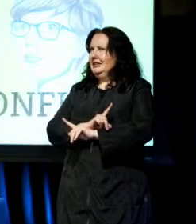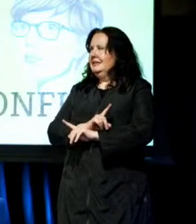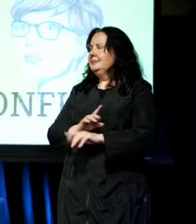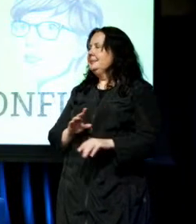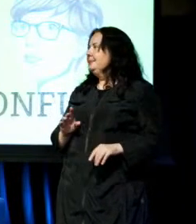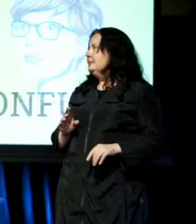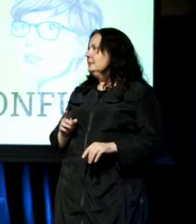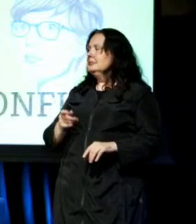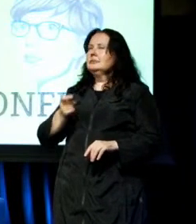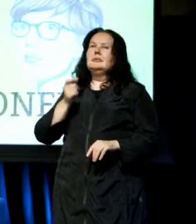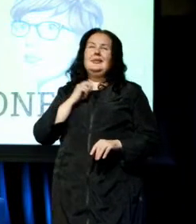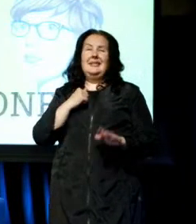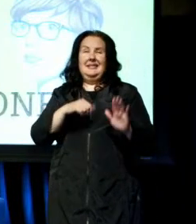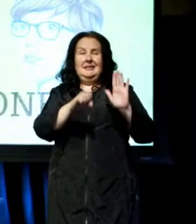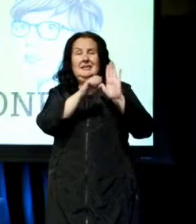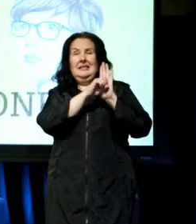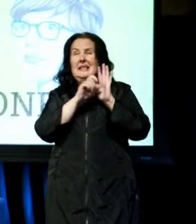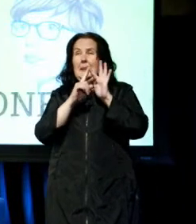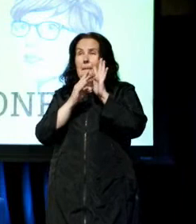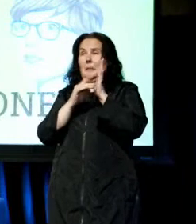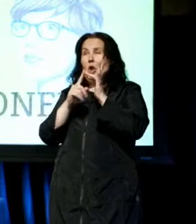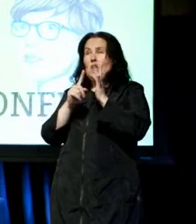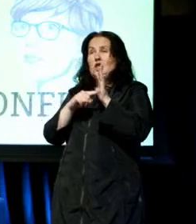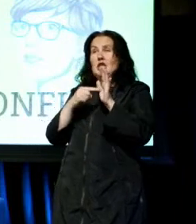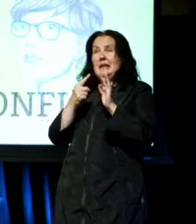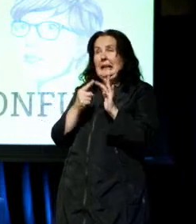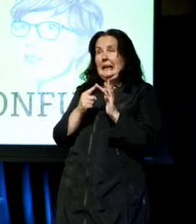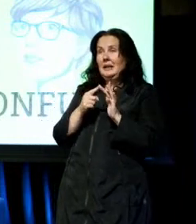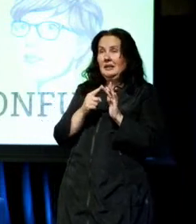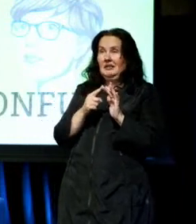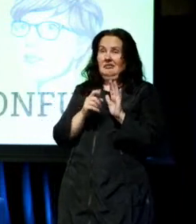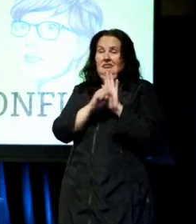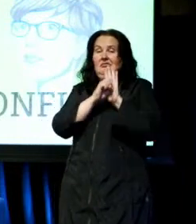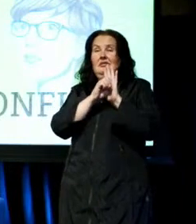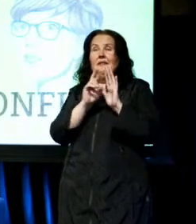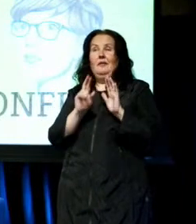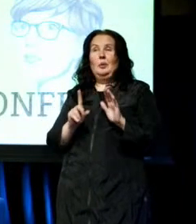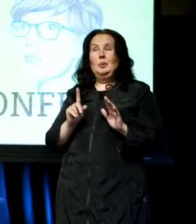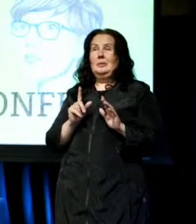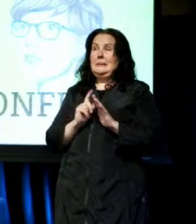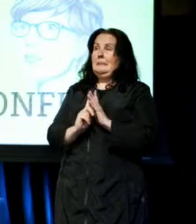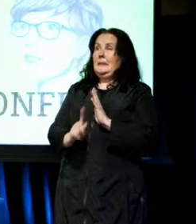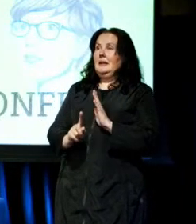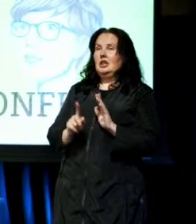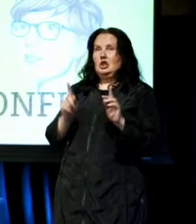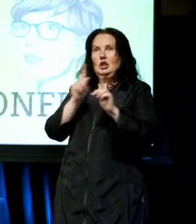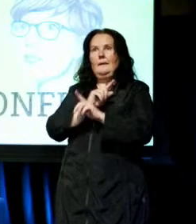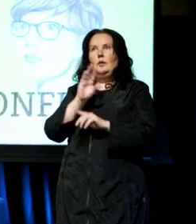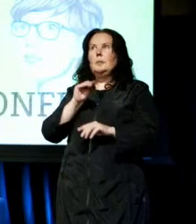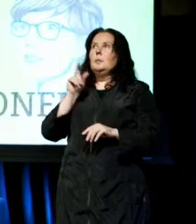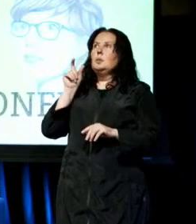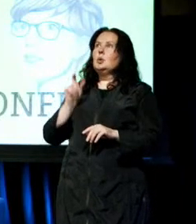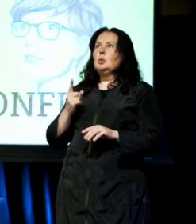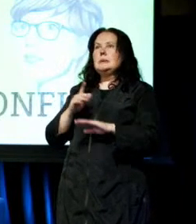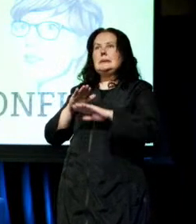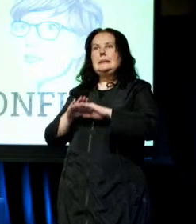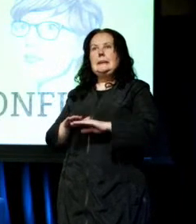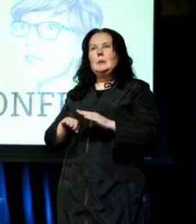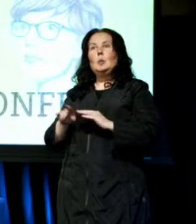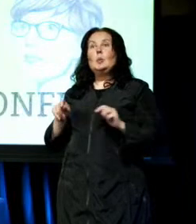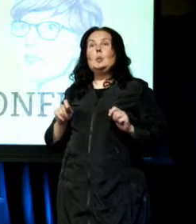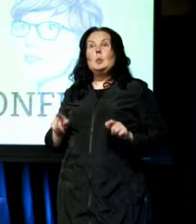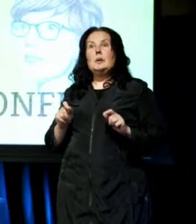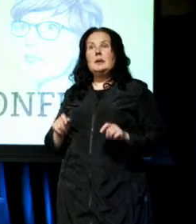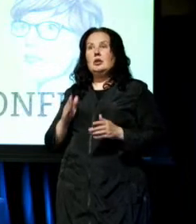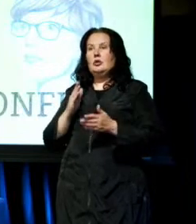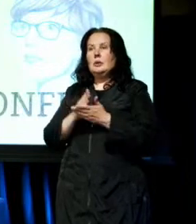that damn emoji, because they changed it, which I get why they did it, but like a few years ago, they changed it from a person sitting in a wheelchair to a person like